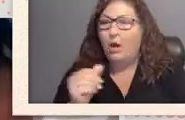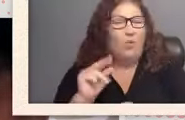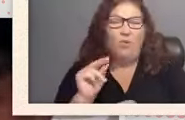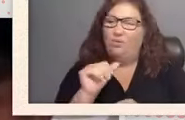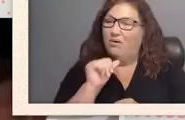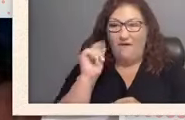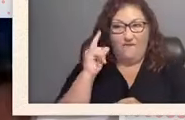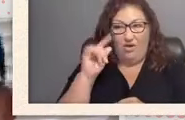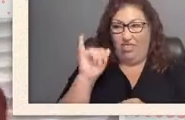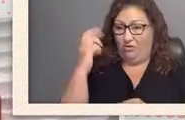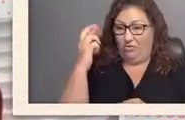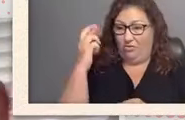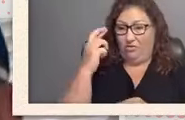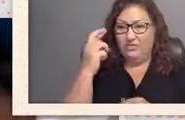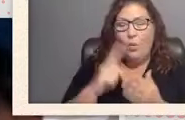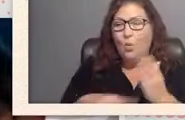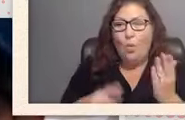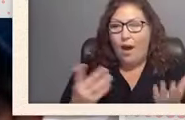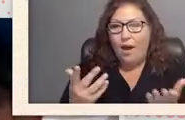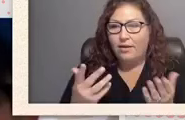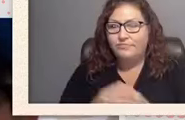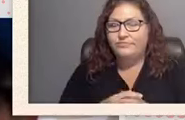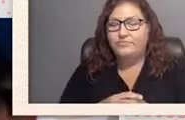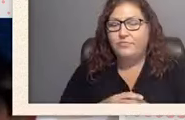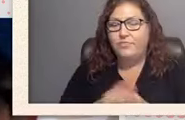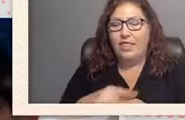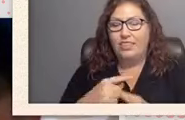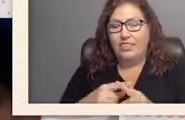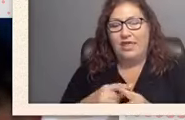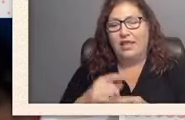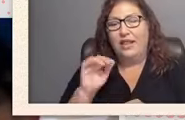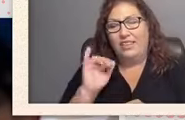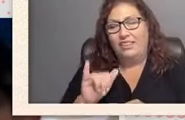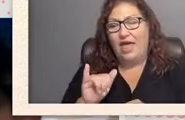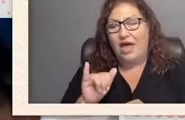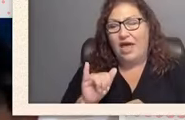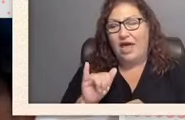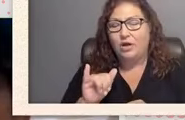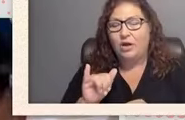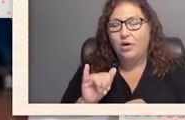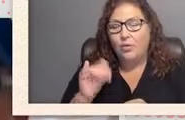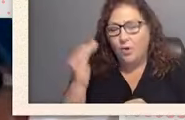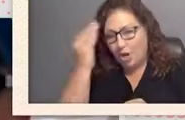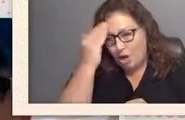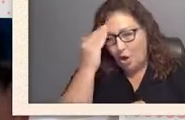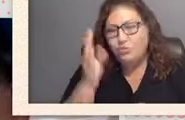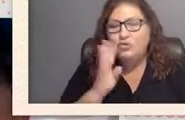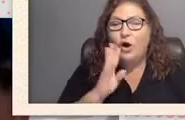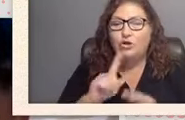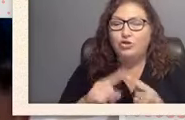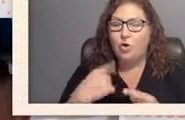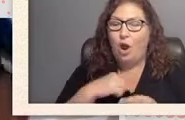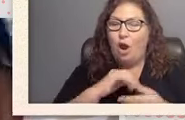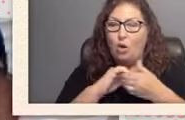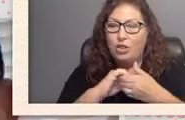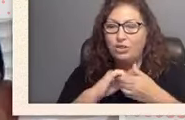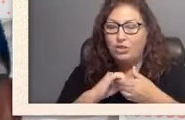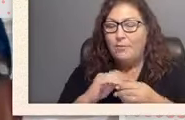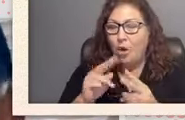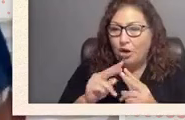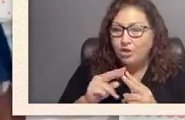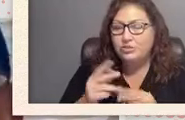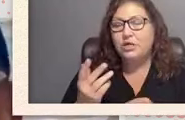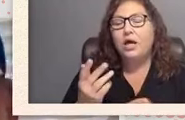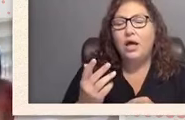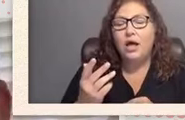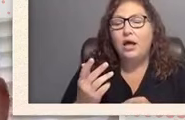reason. Well, what is? You know, this was when we, and you know, talking to our coalition partners with visual disabilities,